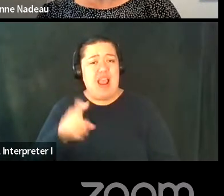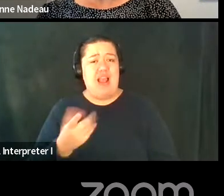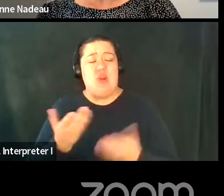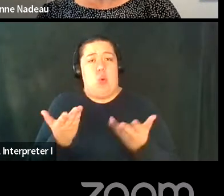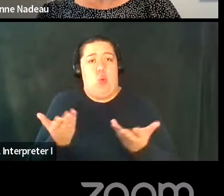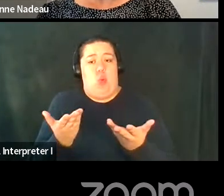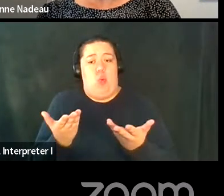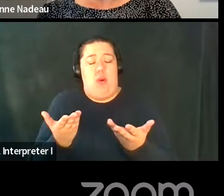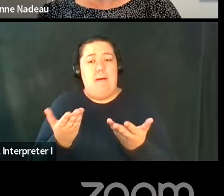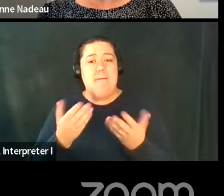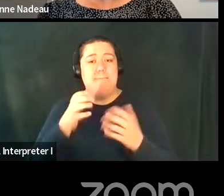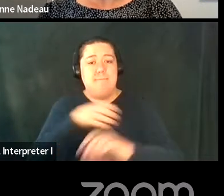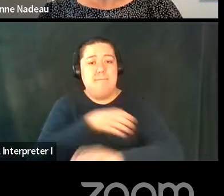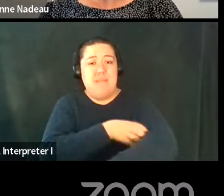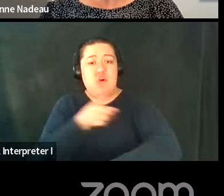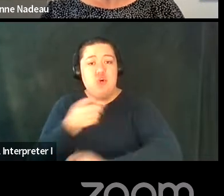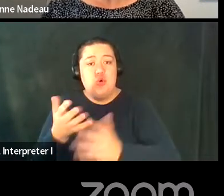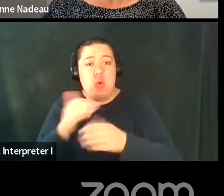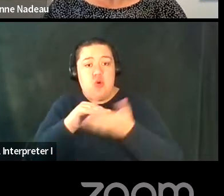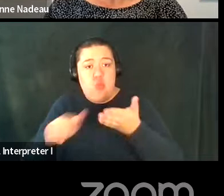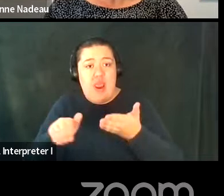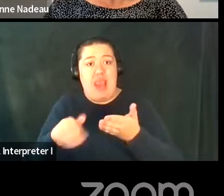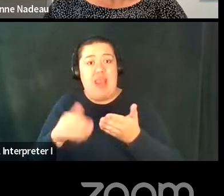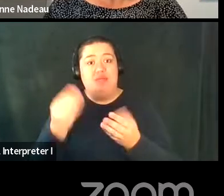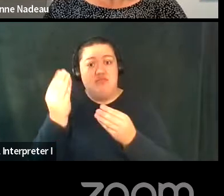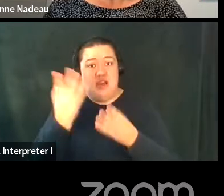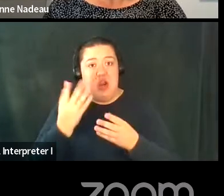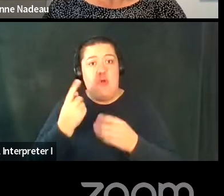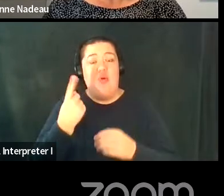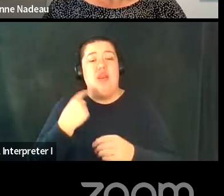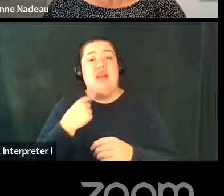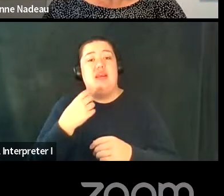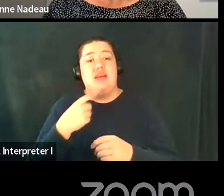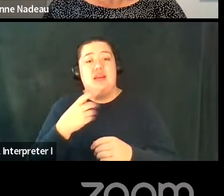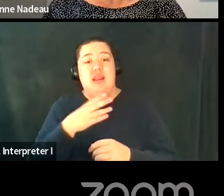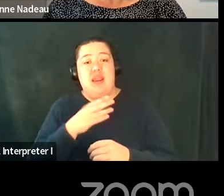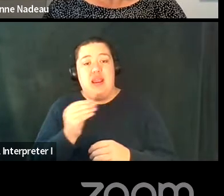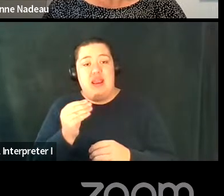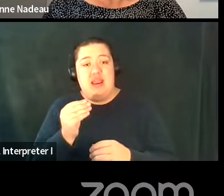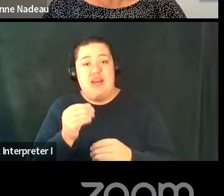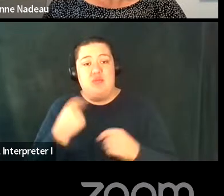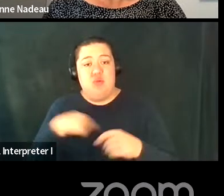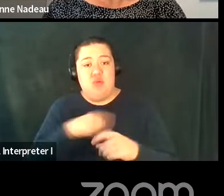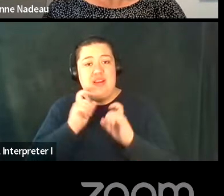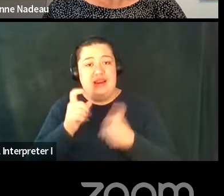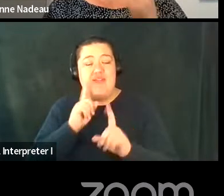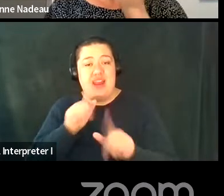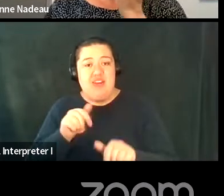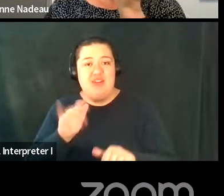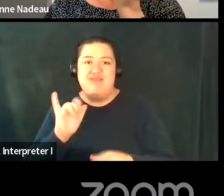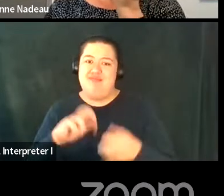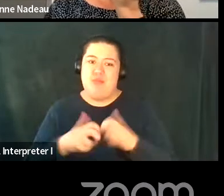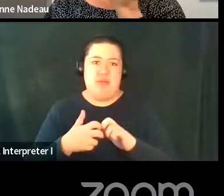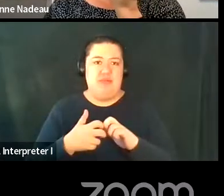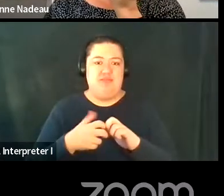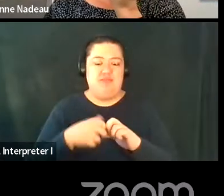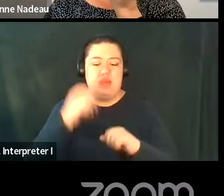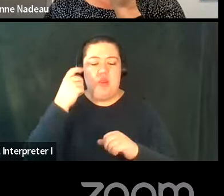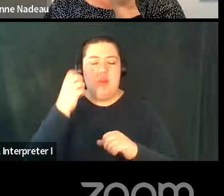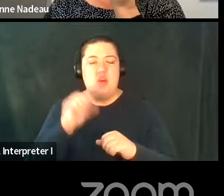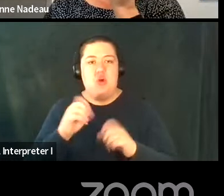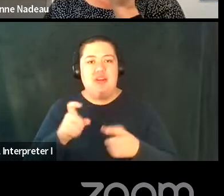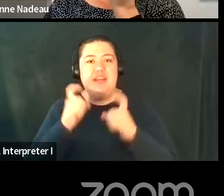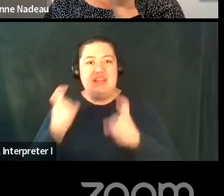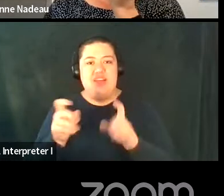them, tell us what your plan is, and we can't get an answer, that strikes me as a problem. So to give a